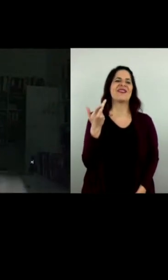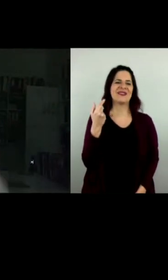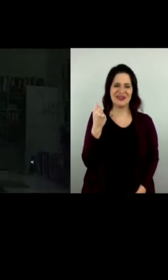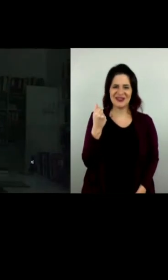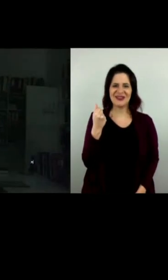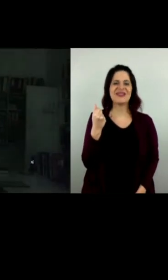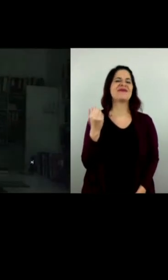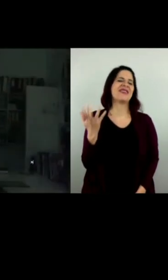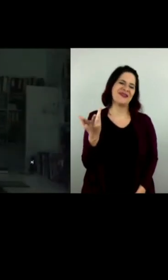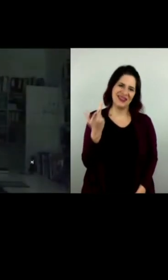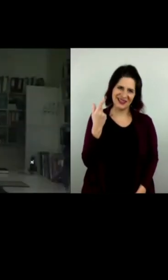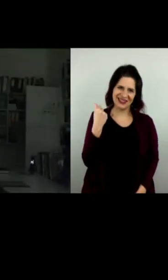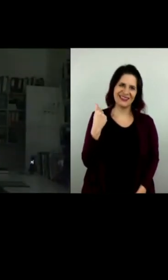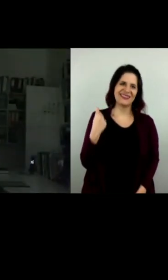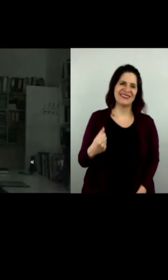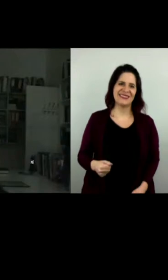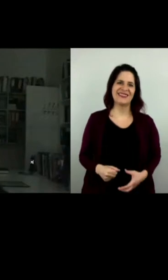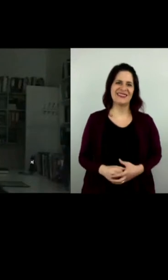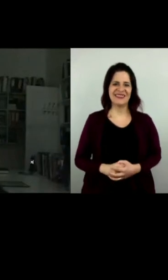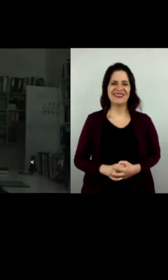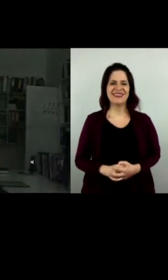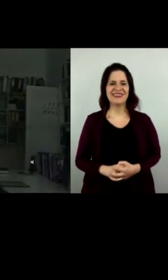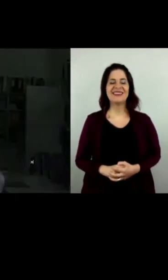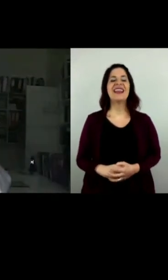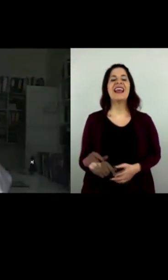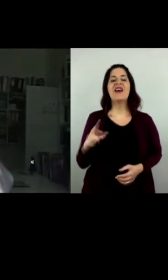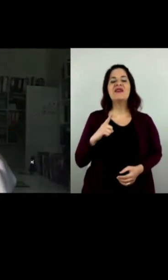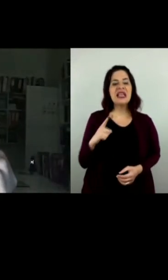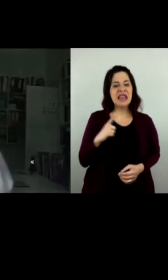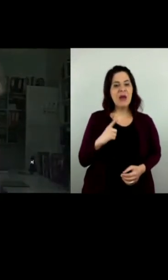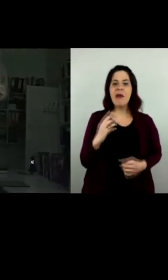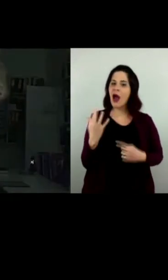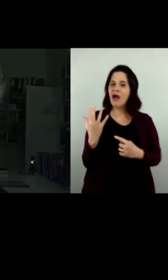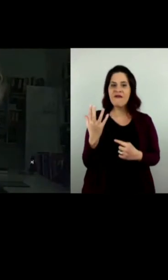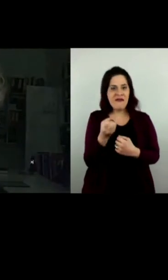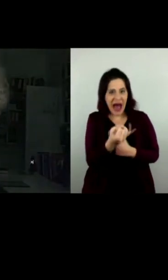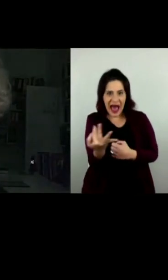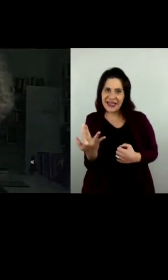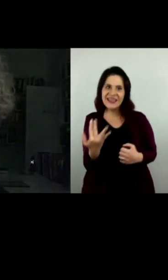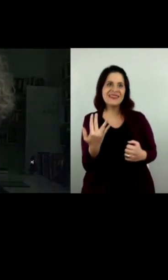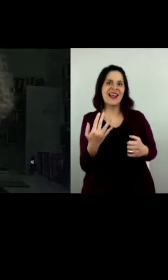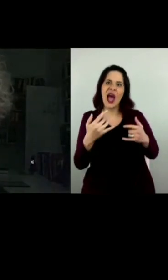marvelous. You have quite a collection of t-shirts and masks. And it was great to see.